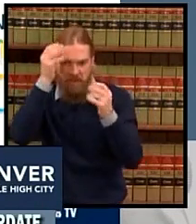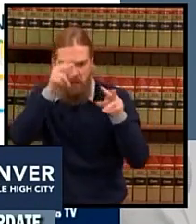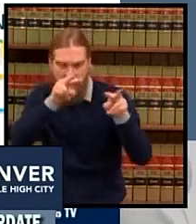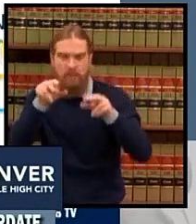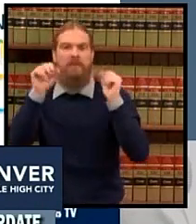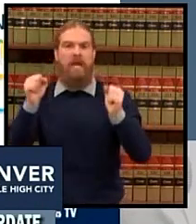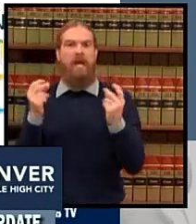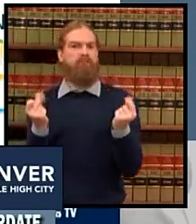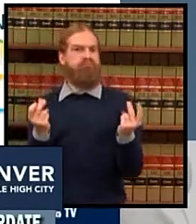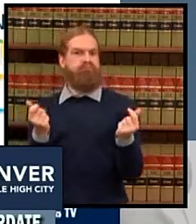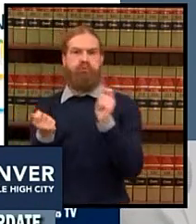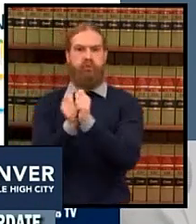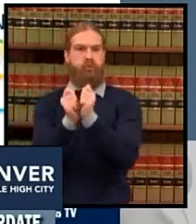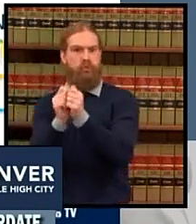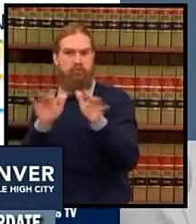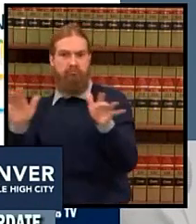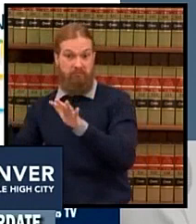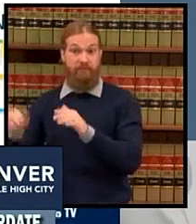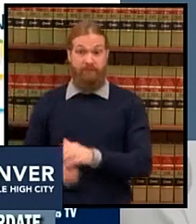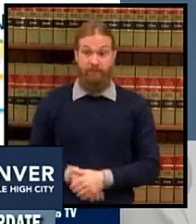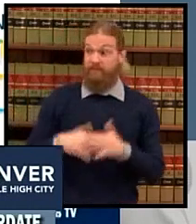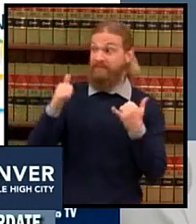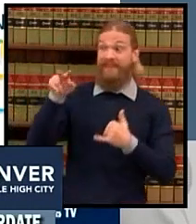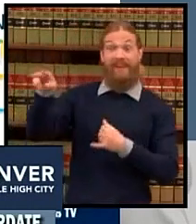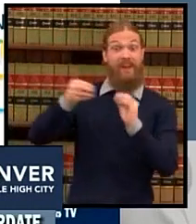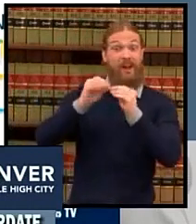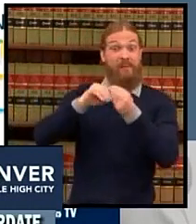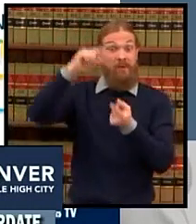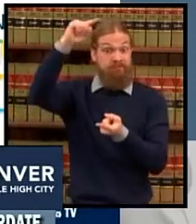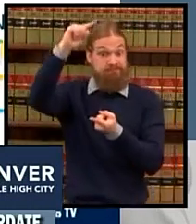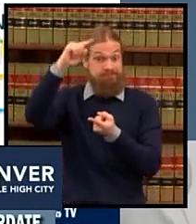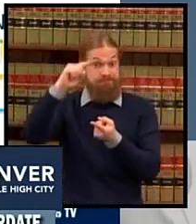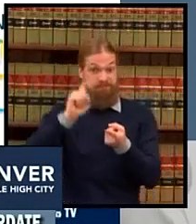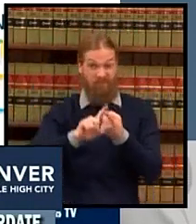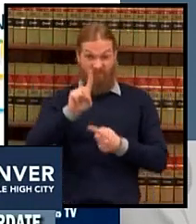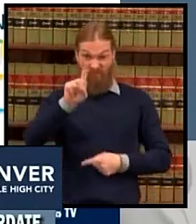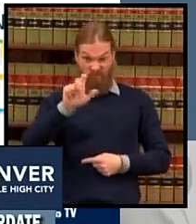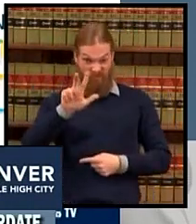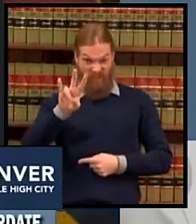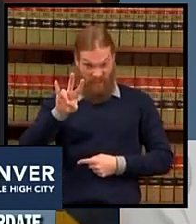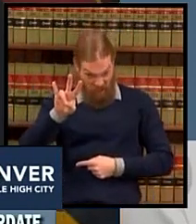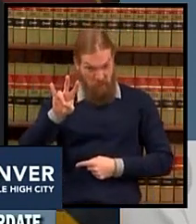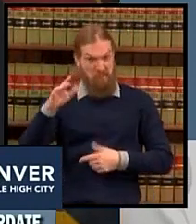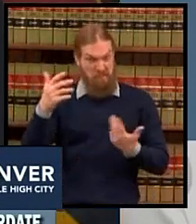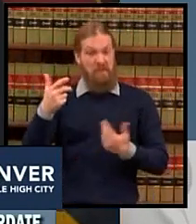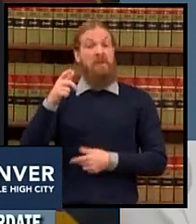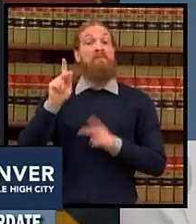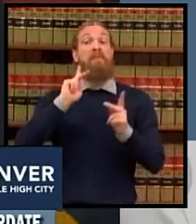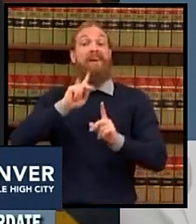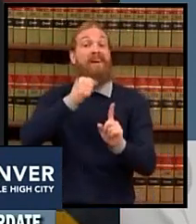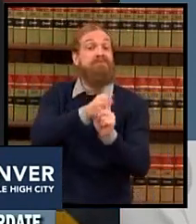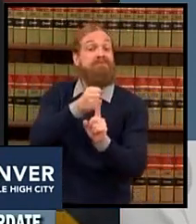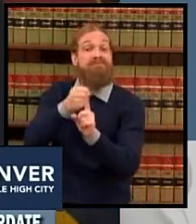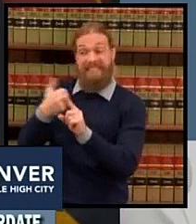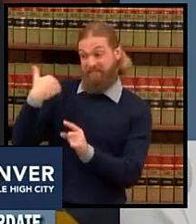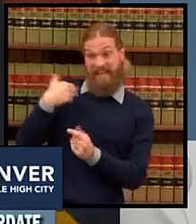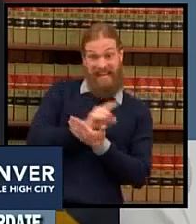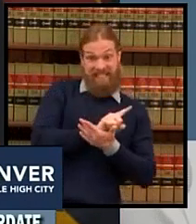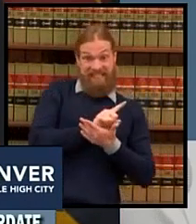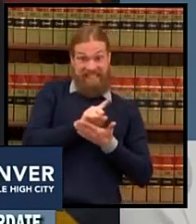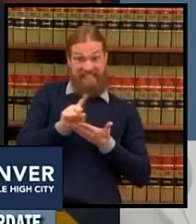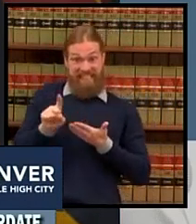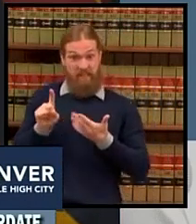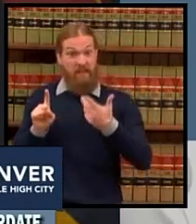to 137 for a 7-day cumulative case rate per 100,000 people here in Denver.